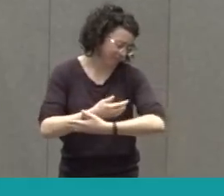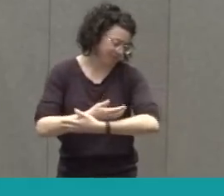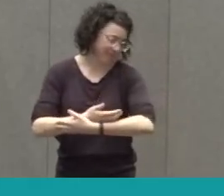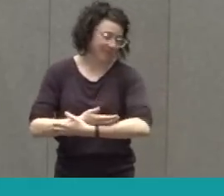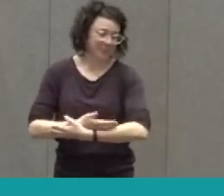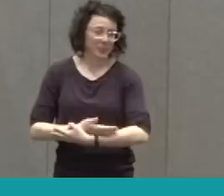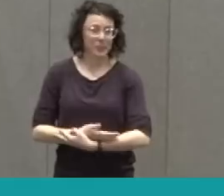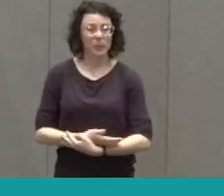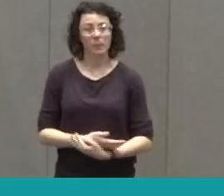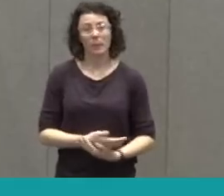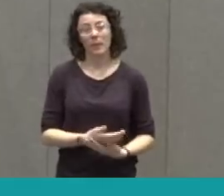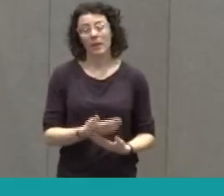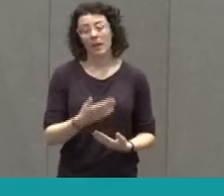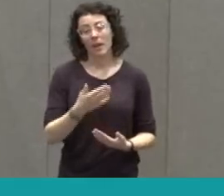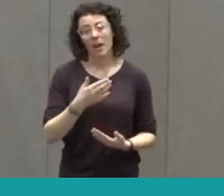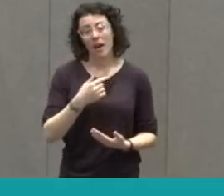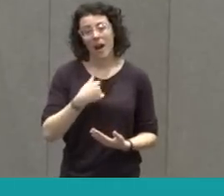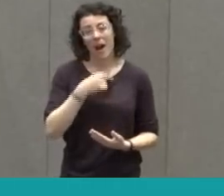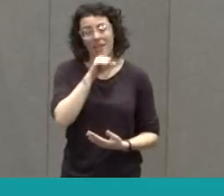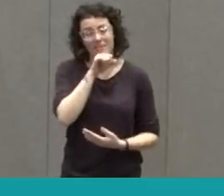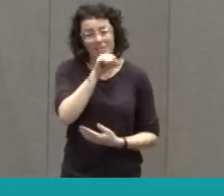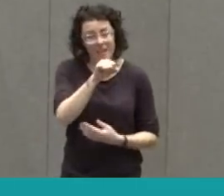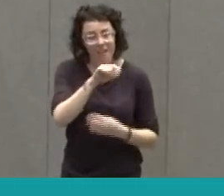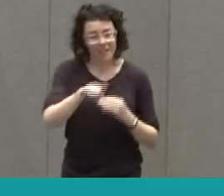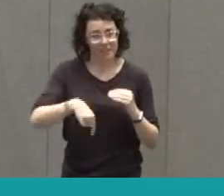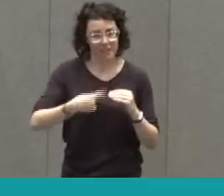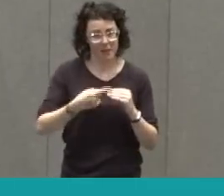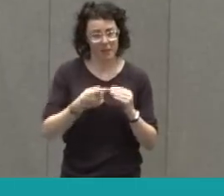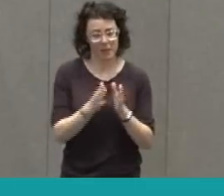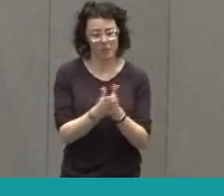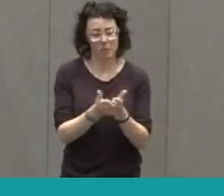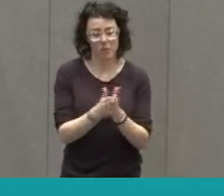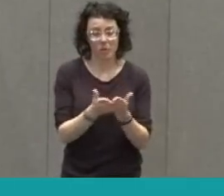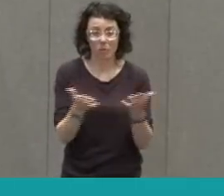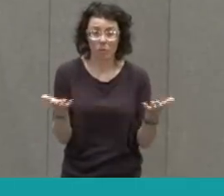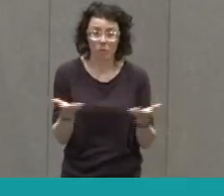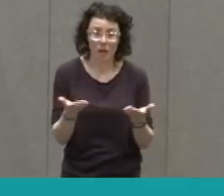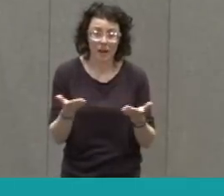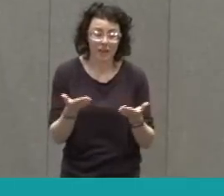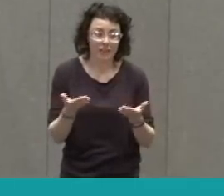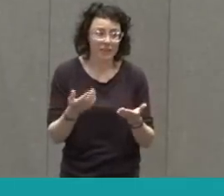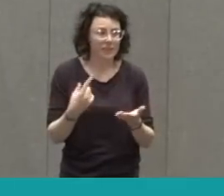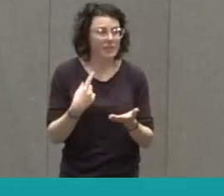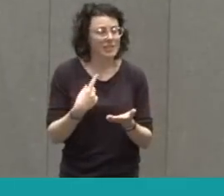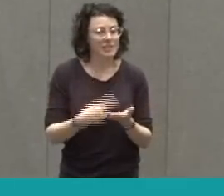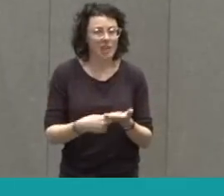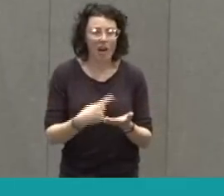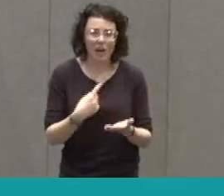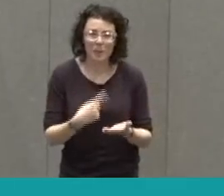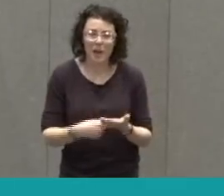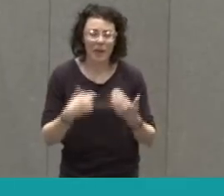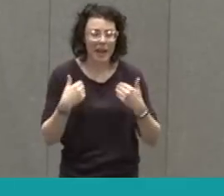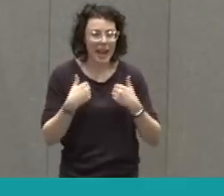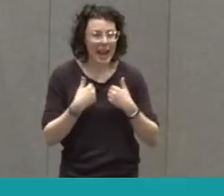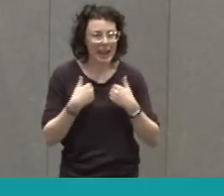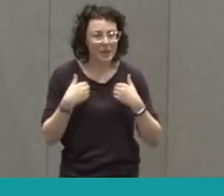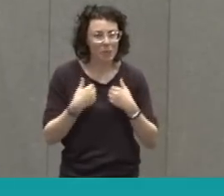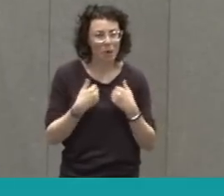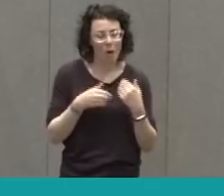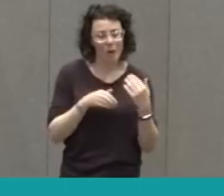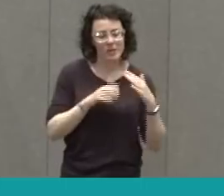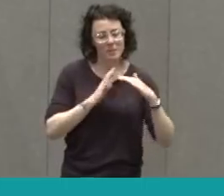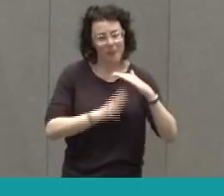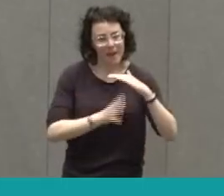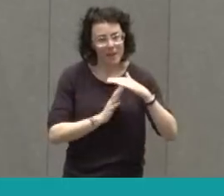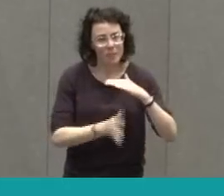And then what I love about this book is next they talk about migrating animals, pulling gravity. They talk about the